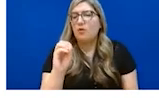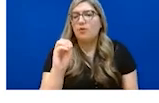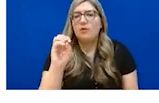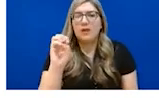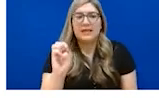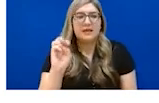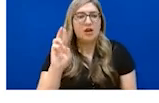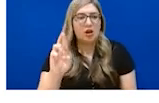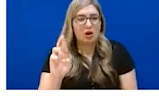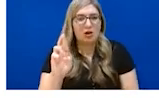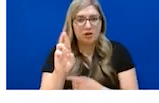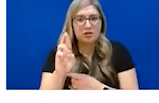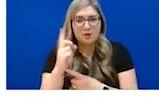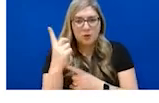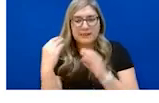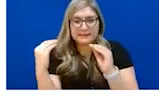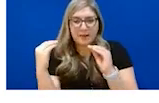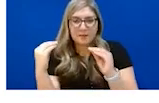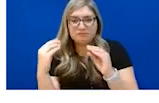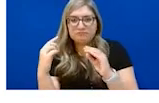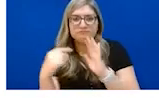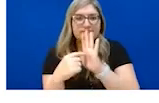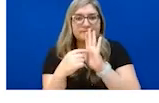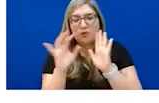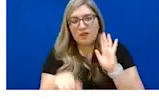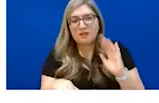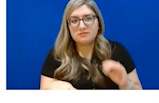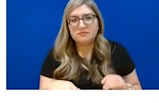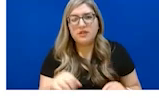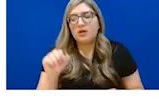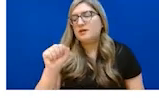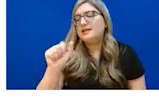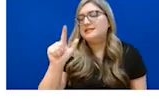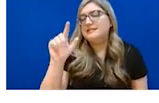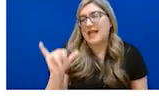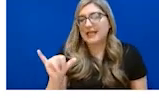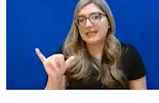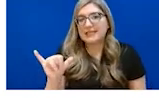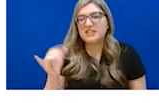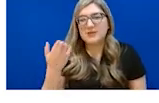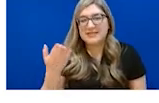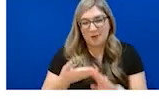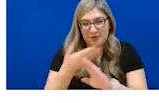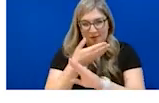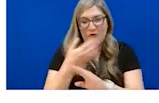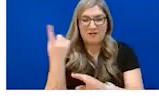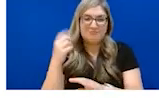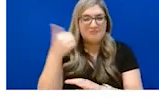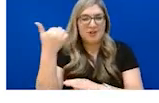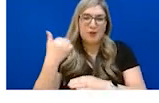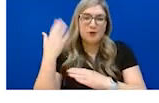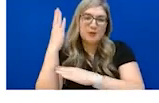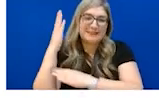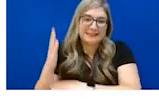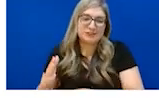examples. If you heard Sally was in my earlier presentation. I was able to kind of, drag her into co-presenting because I